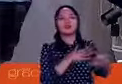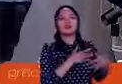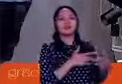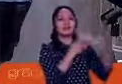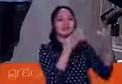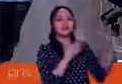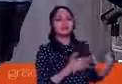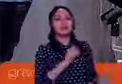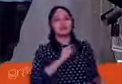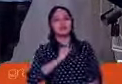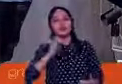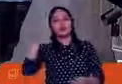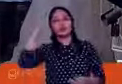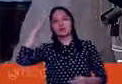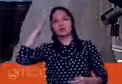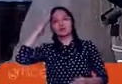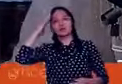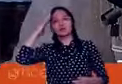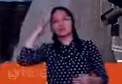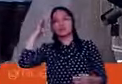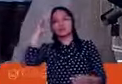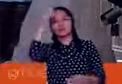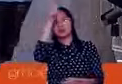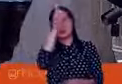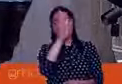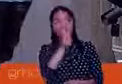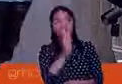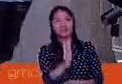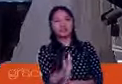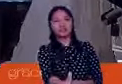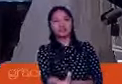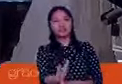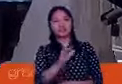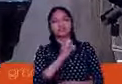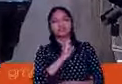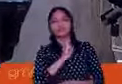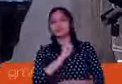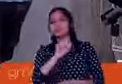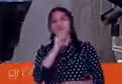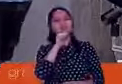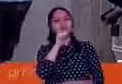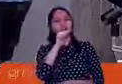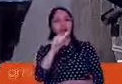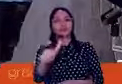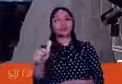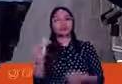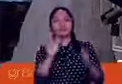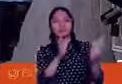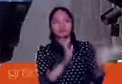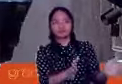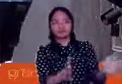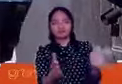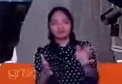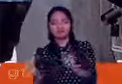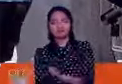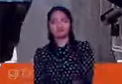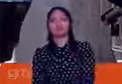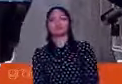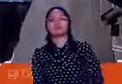Within my heart I know that God is not